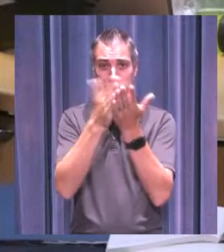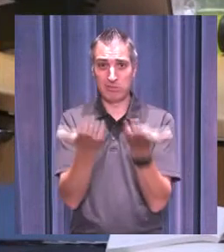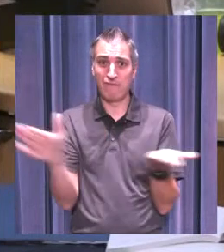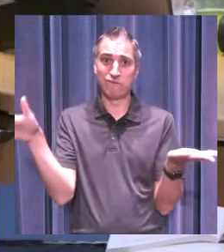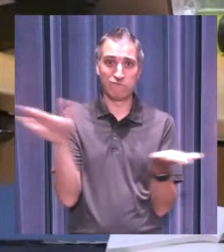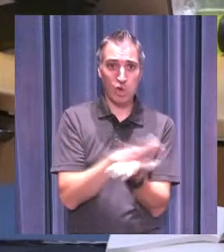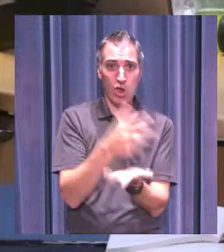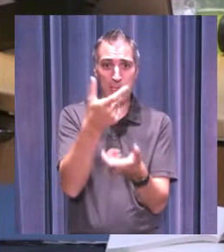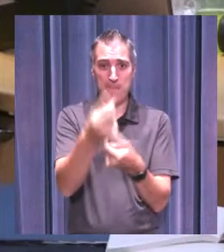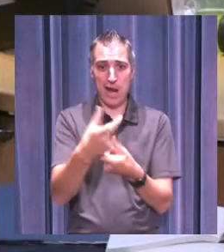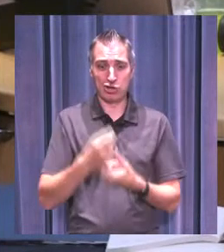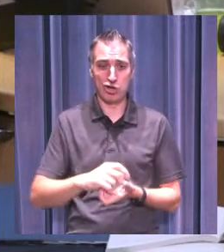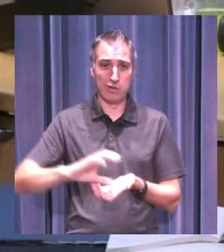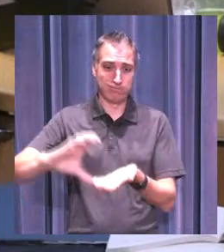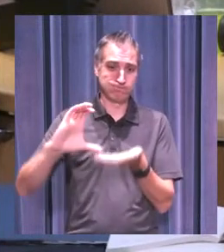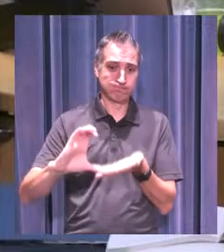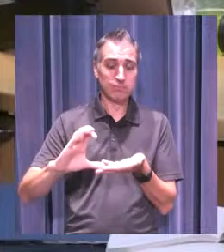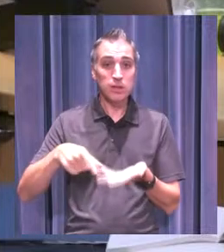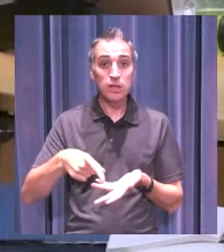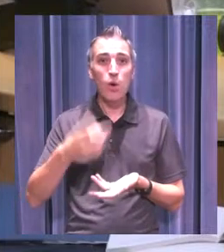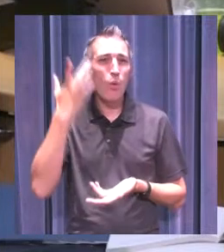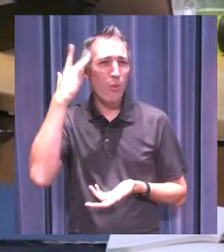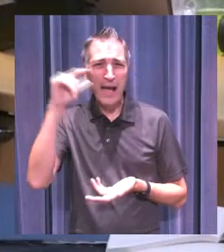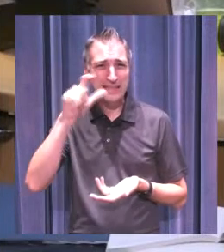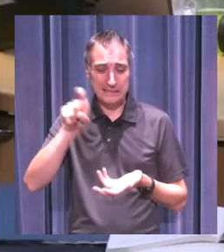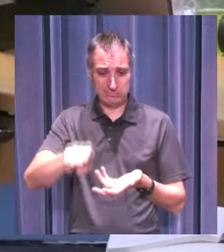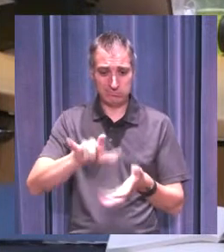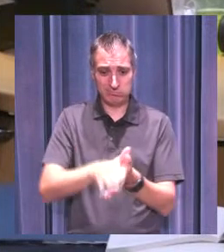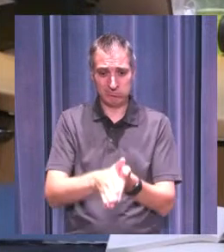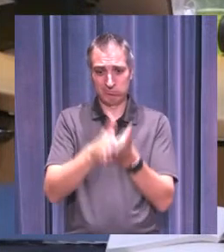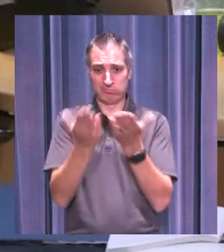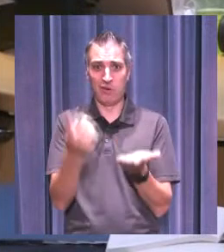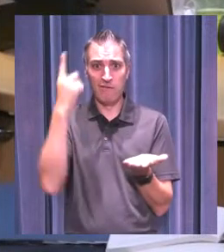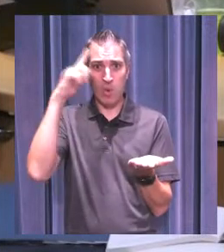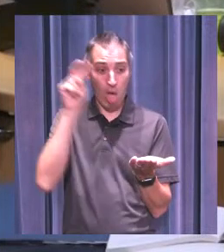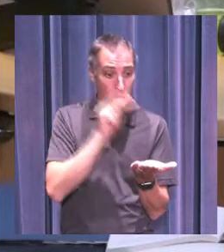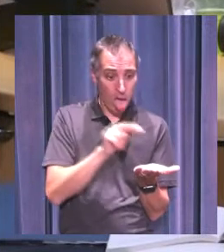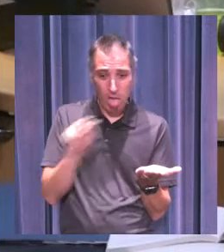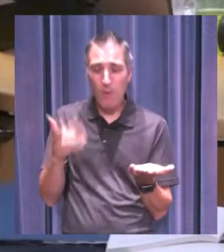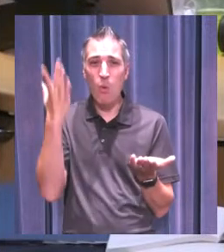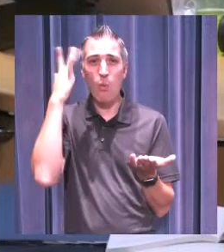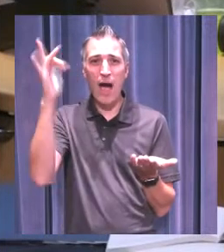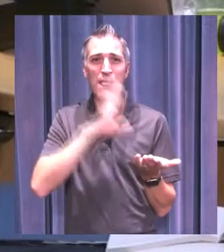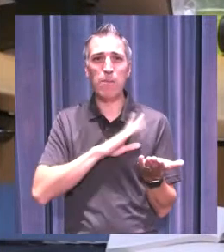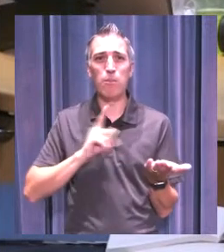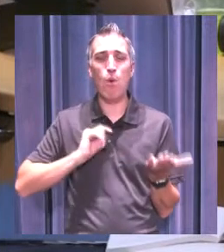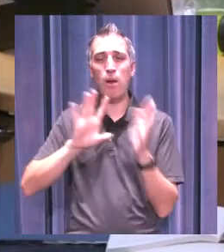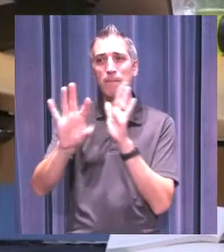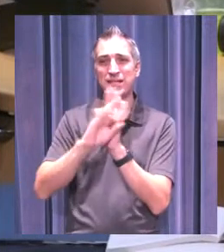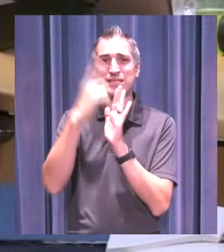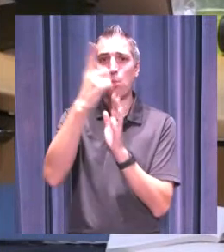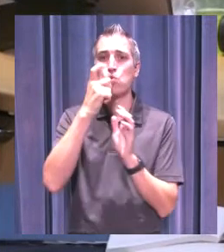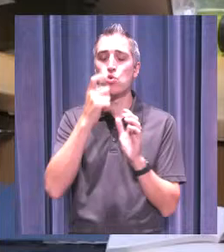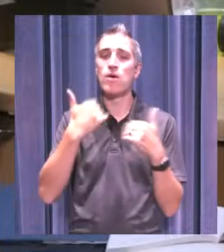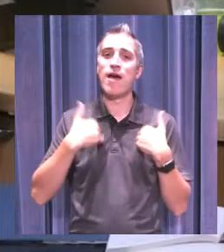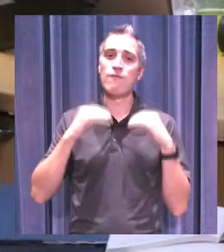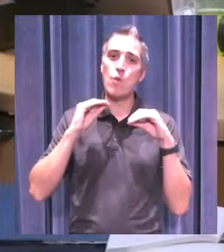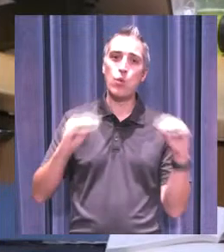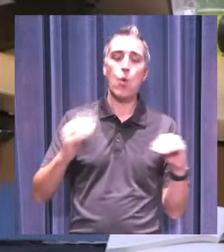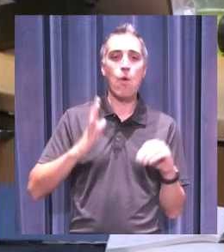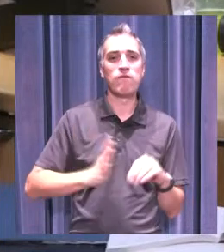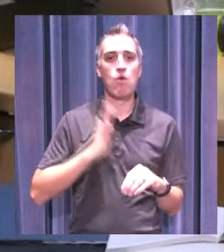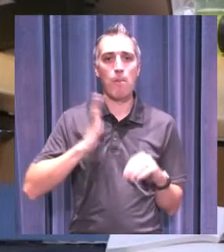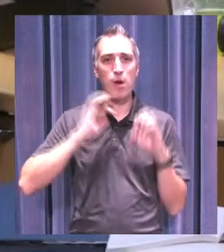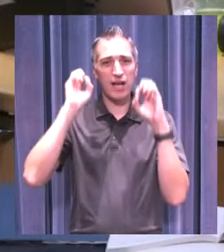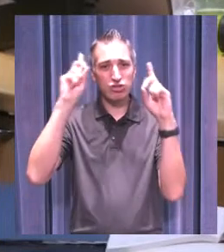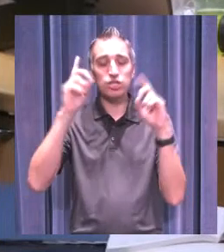of notes. Why did she need a binder full of notes? More importantly, why did the board choose someone who has no formal education or experience working